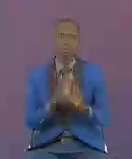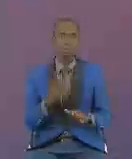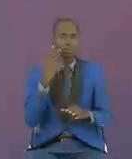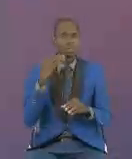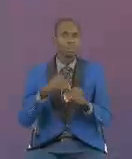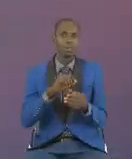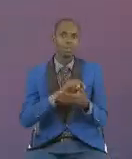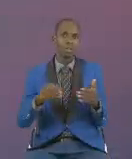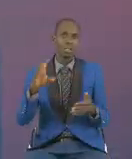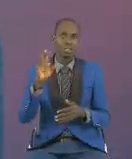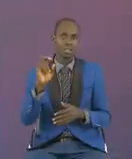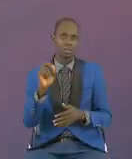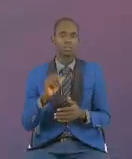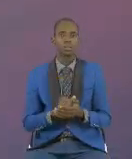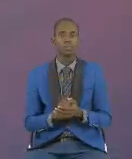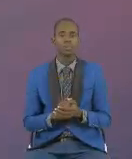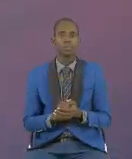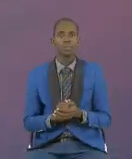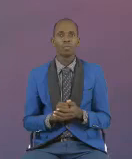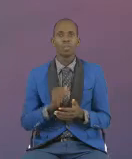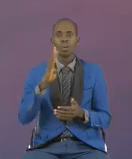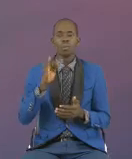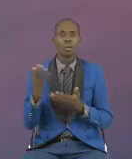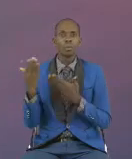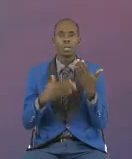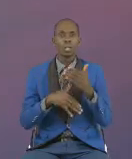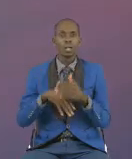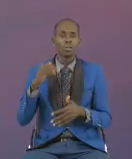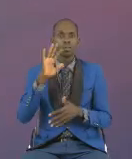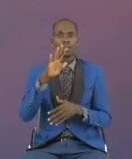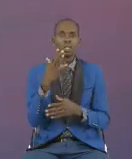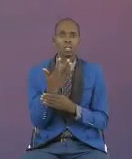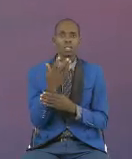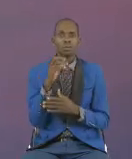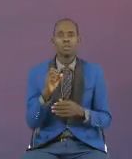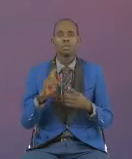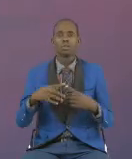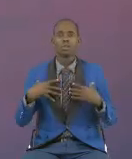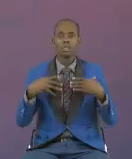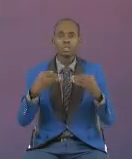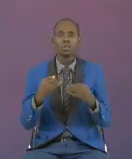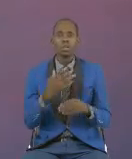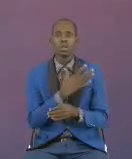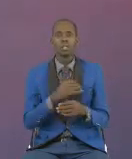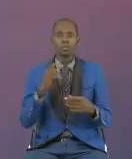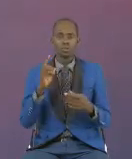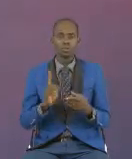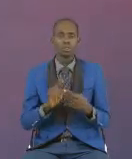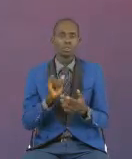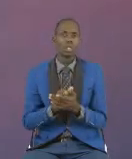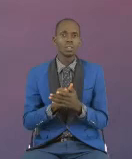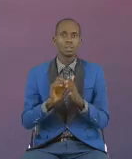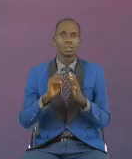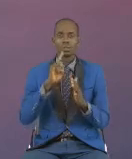It says in verse 30, by stretching forth thine hand to heal, and that signs and wonders may